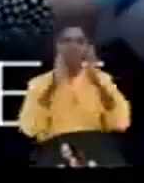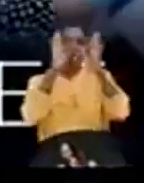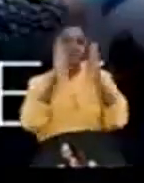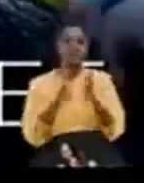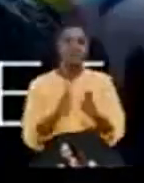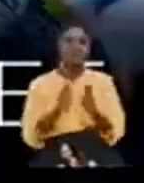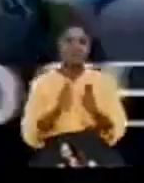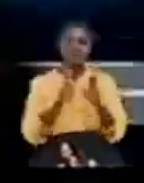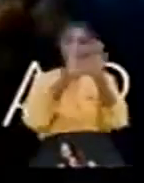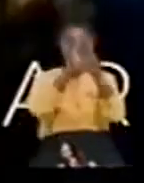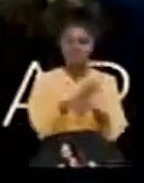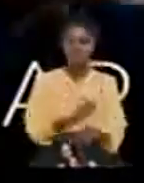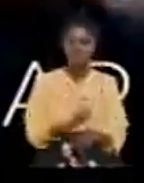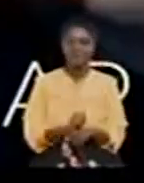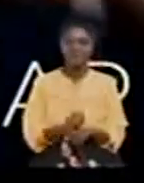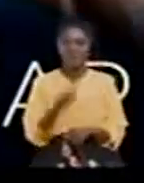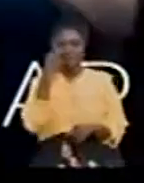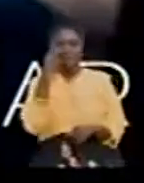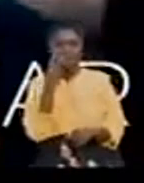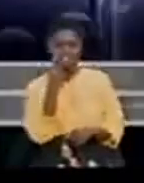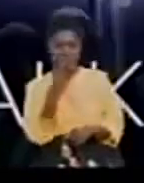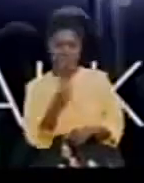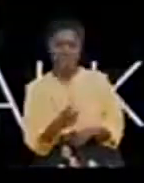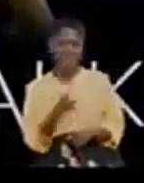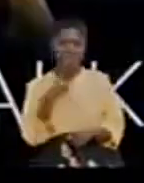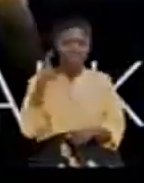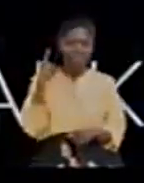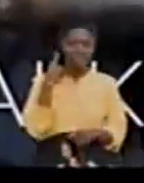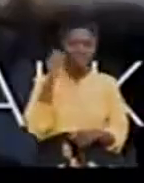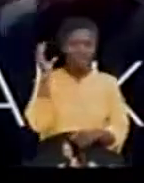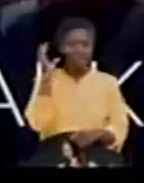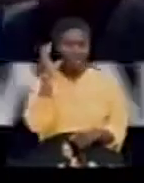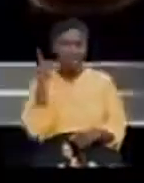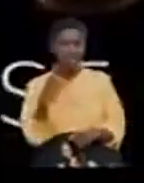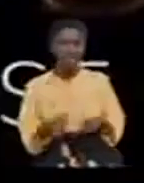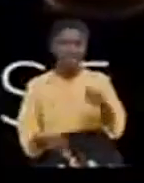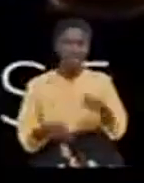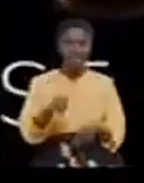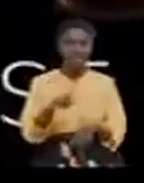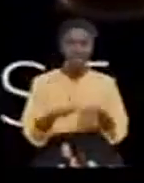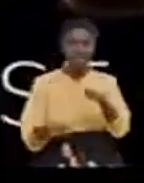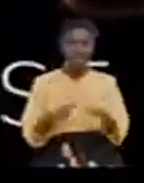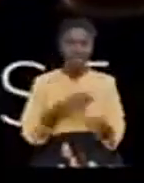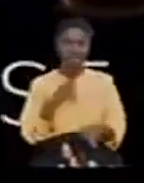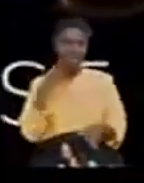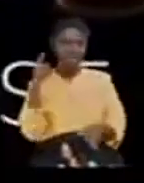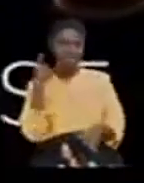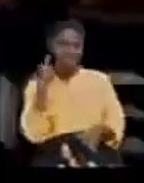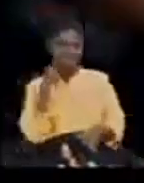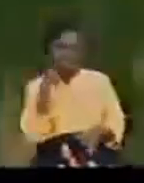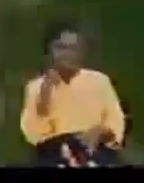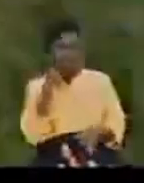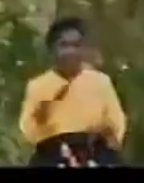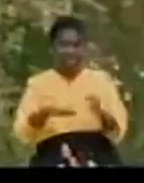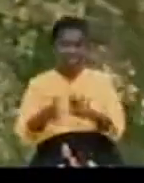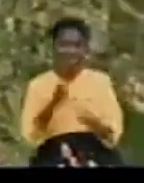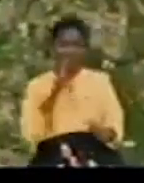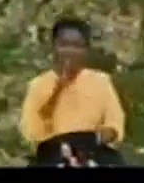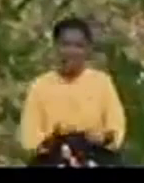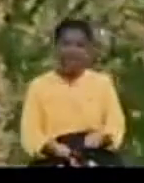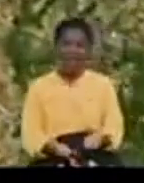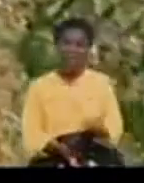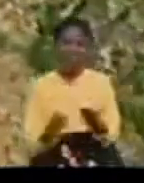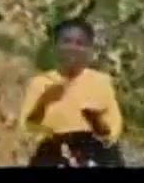blind people see, those who are deaf hear, the lame walk, and the dead are raised to life. This